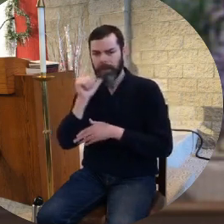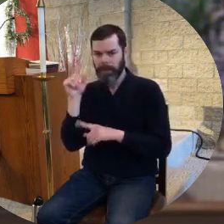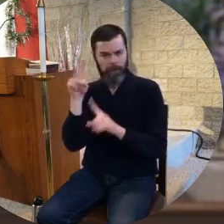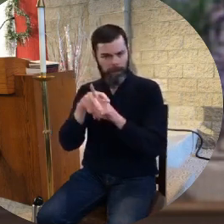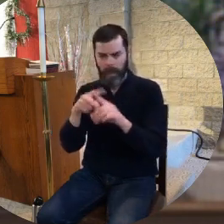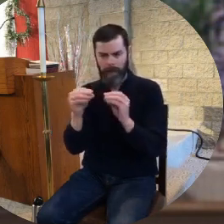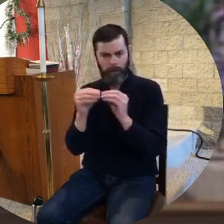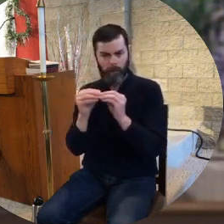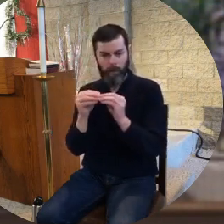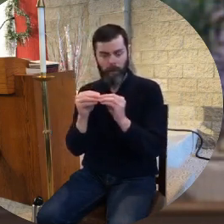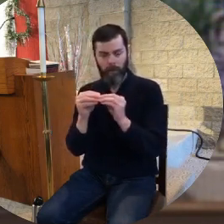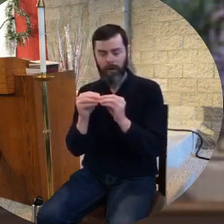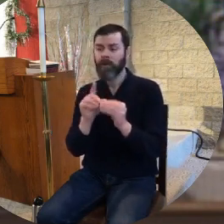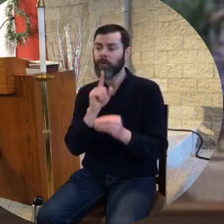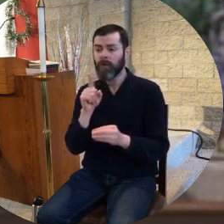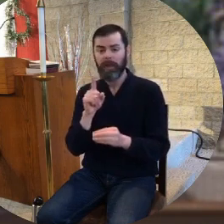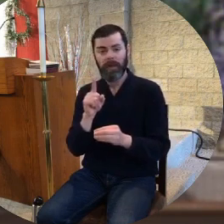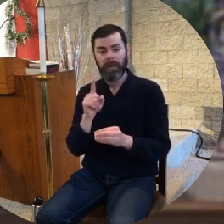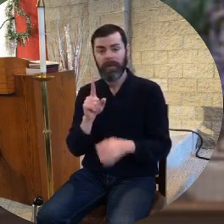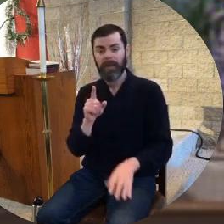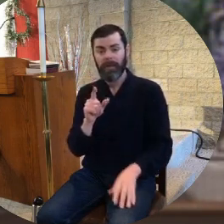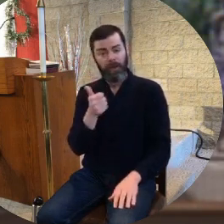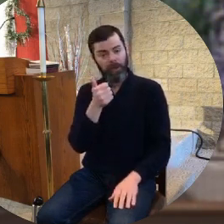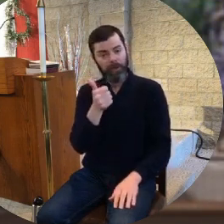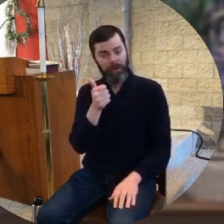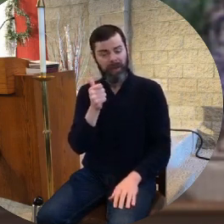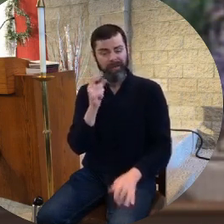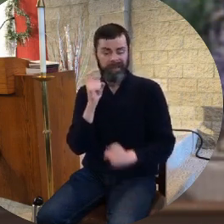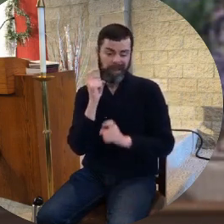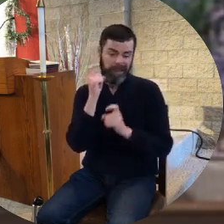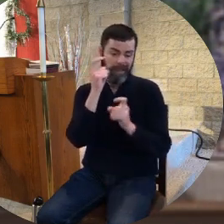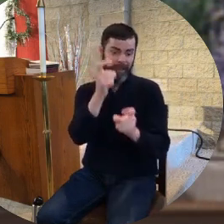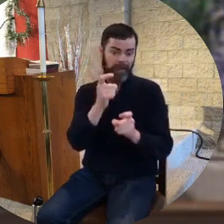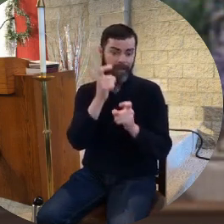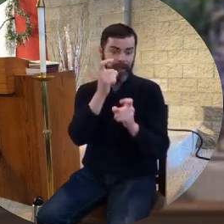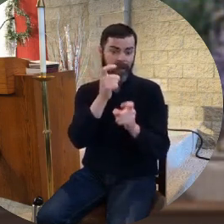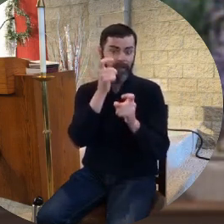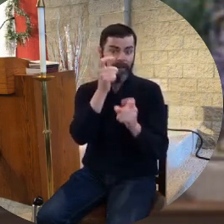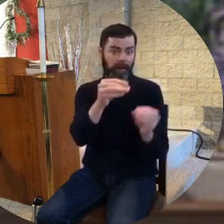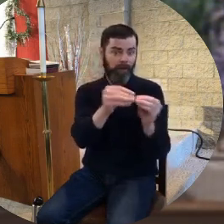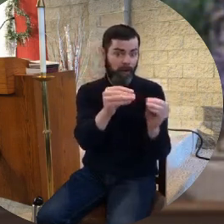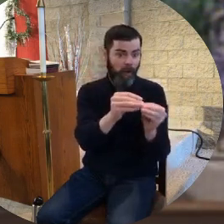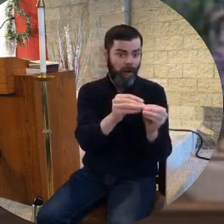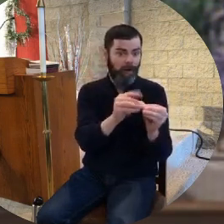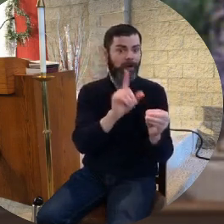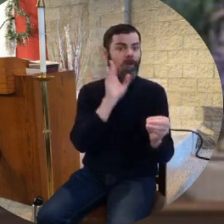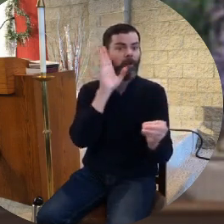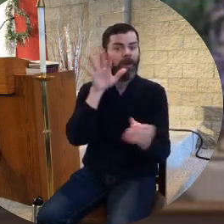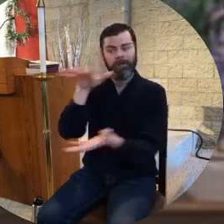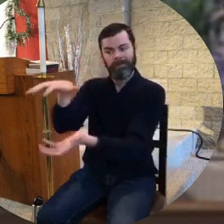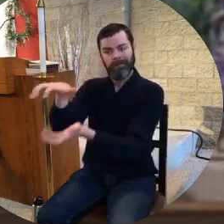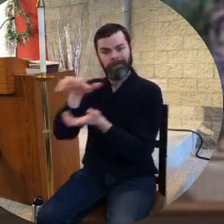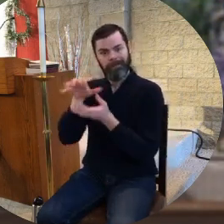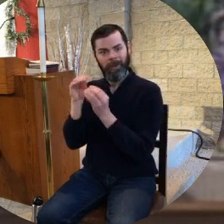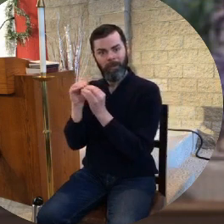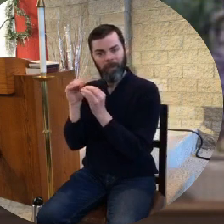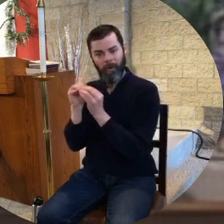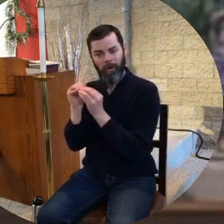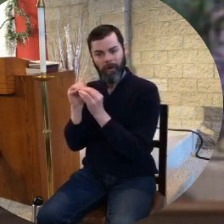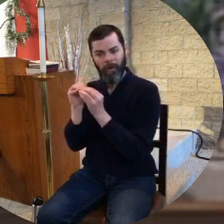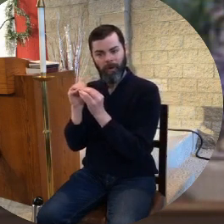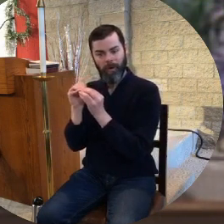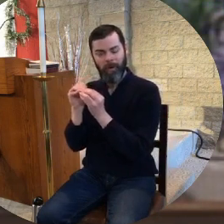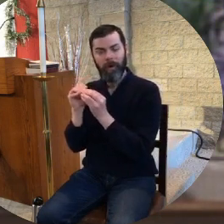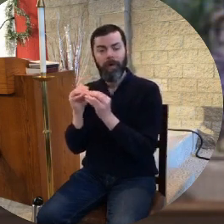give, the more is given to you. The more you teach, the more you're shown the